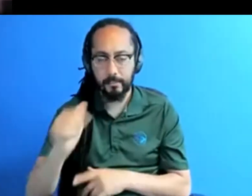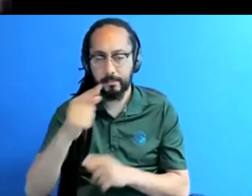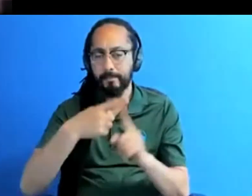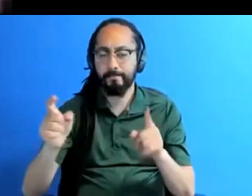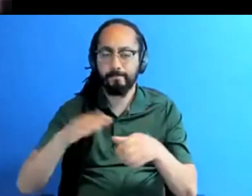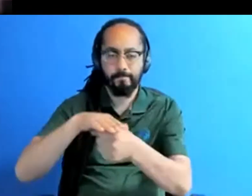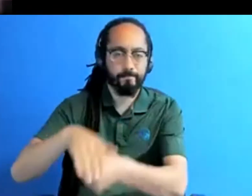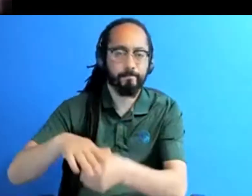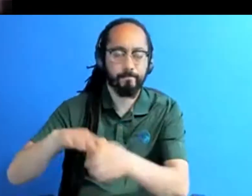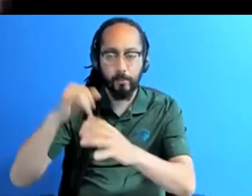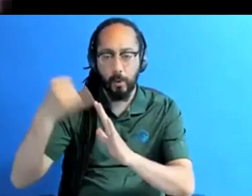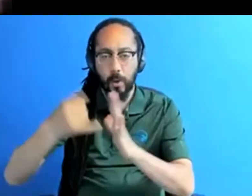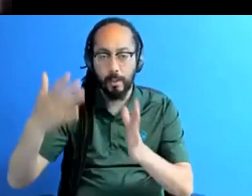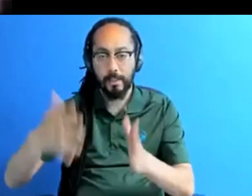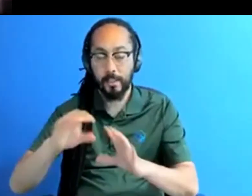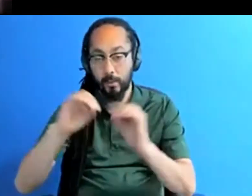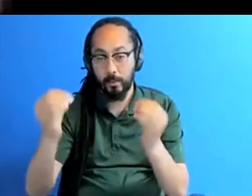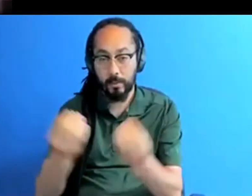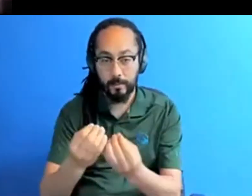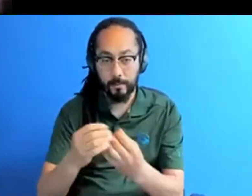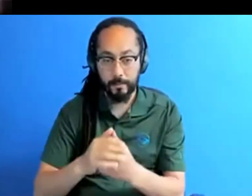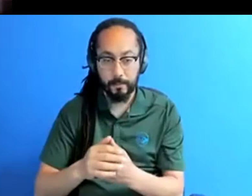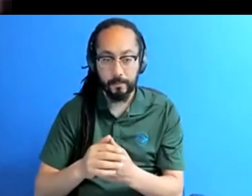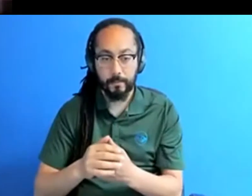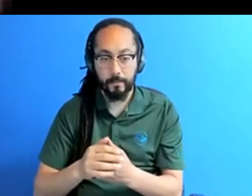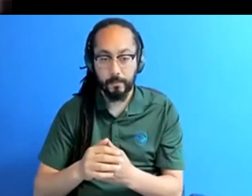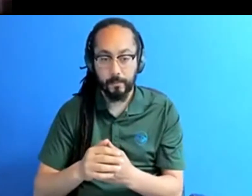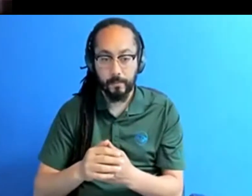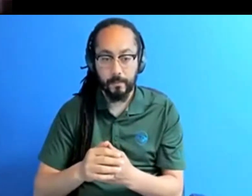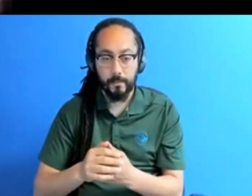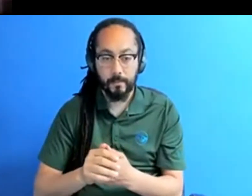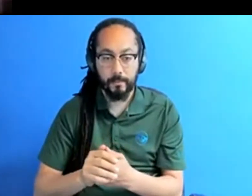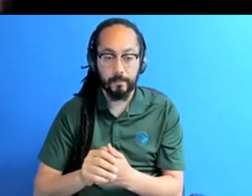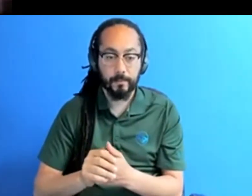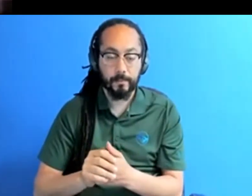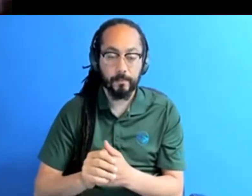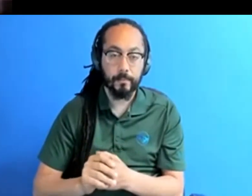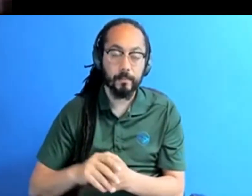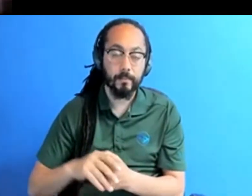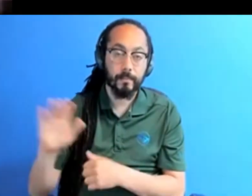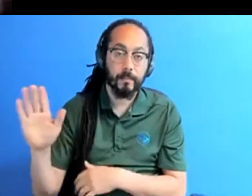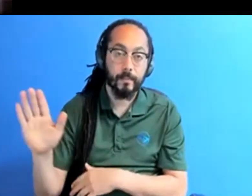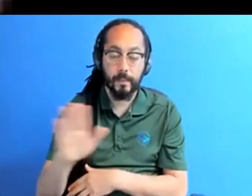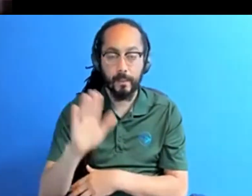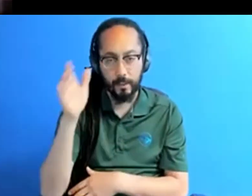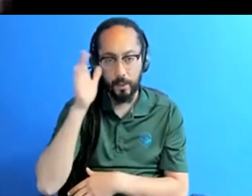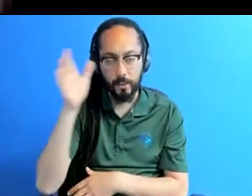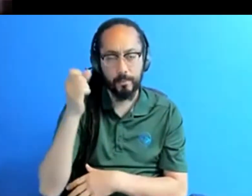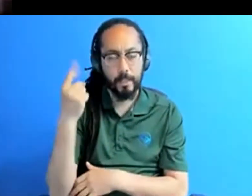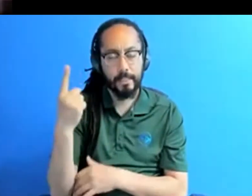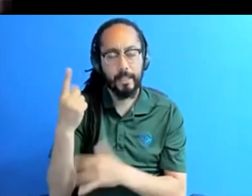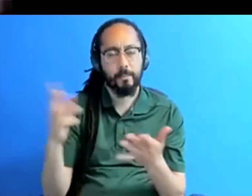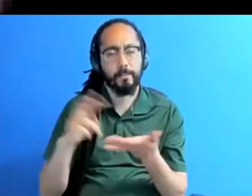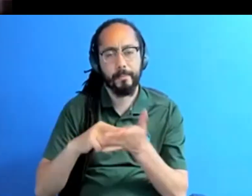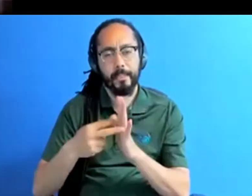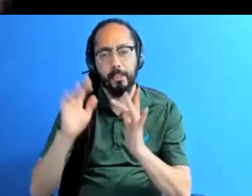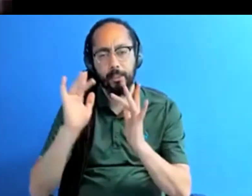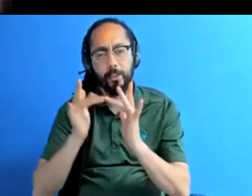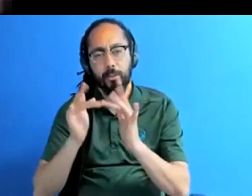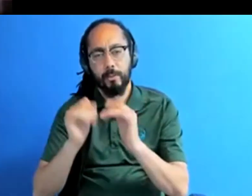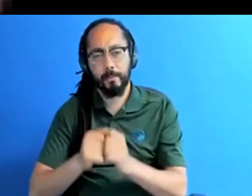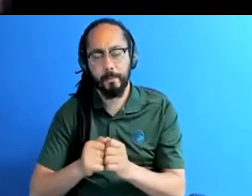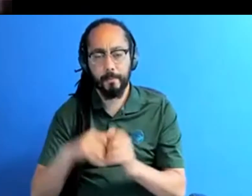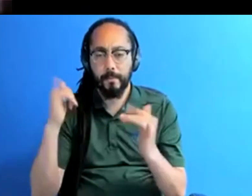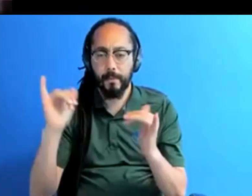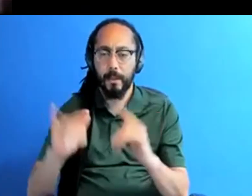arts organizations, their capacities to understand and use digital. So I'm going to hand it